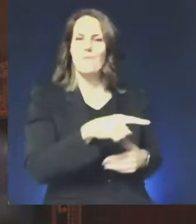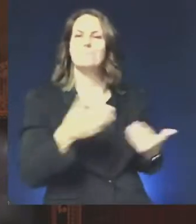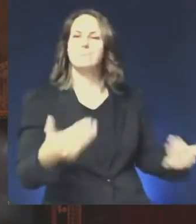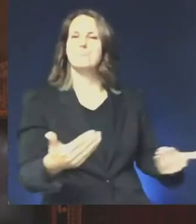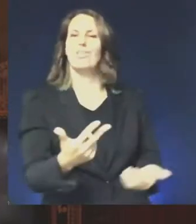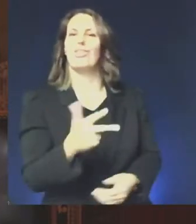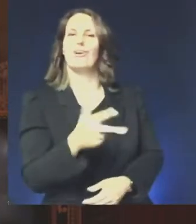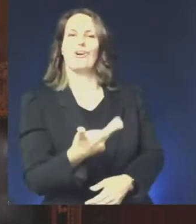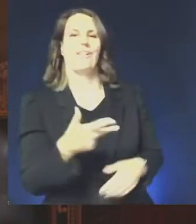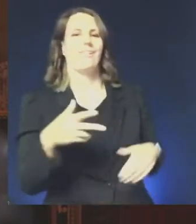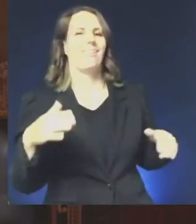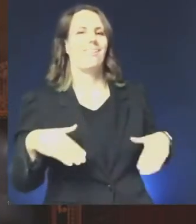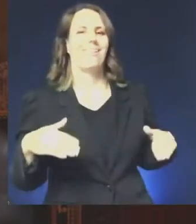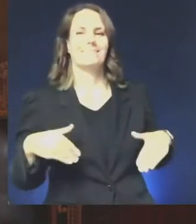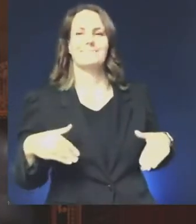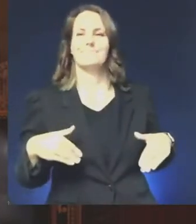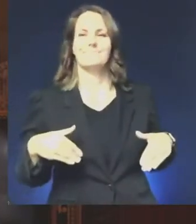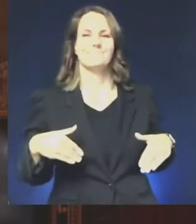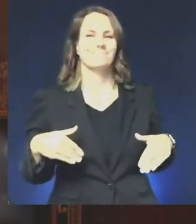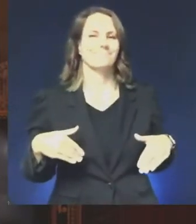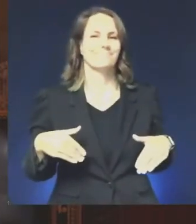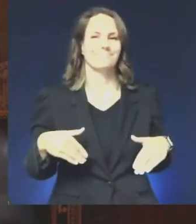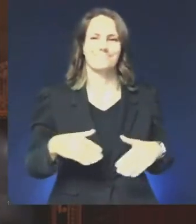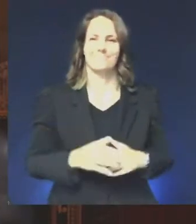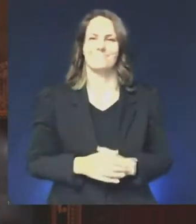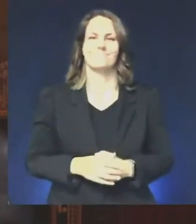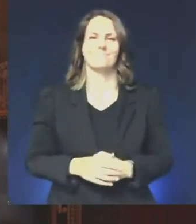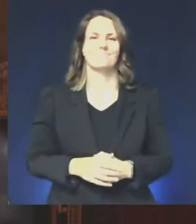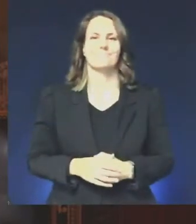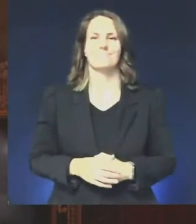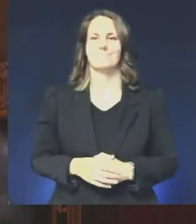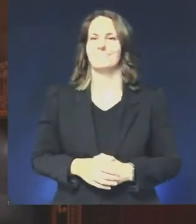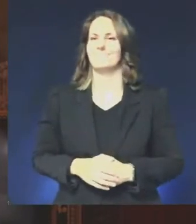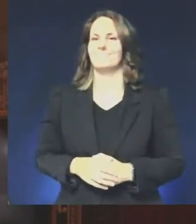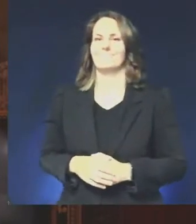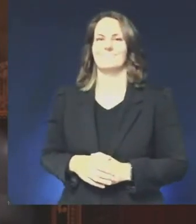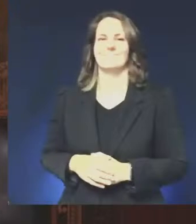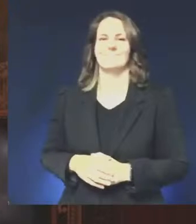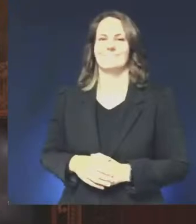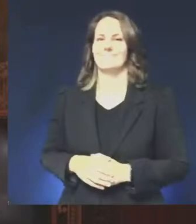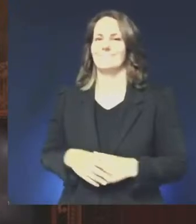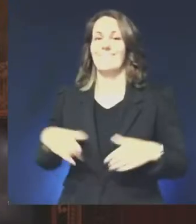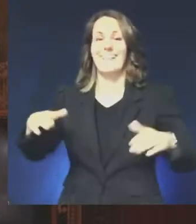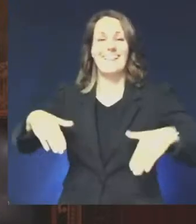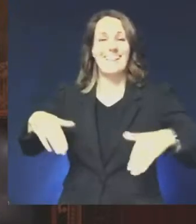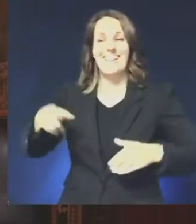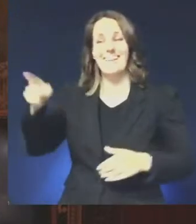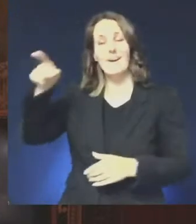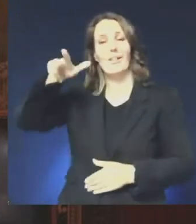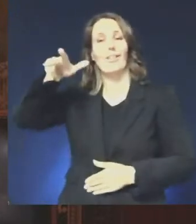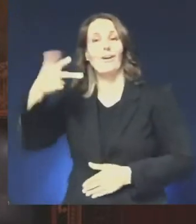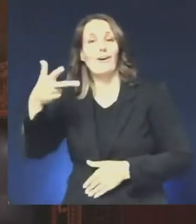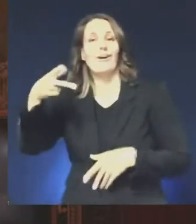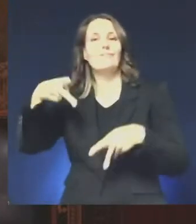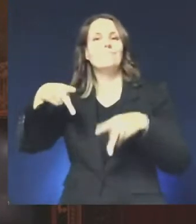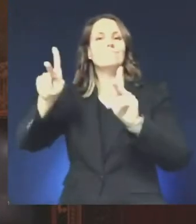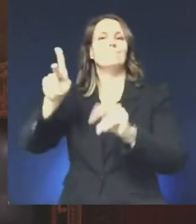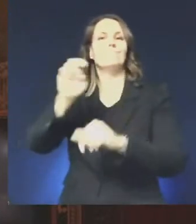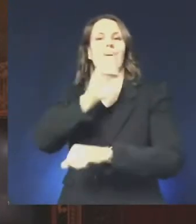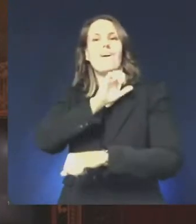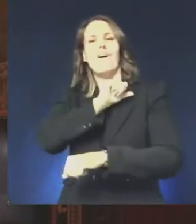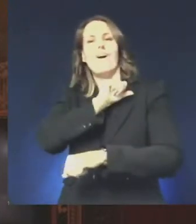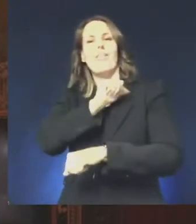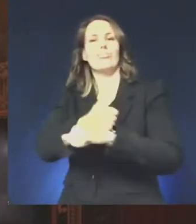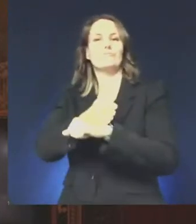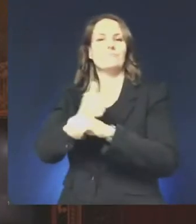vaccines was released with. So that may change in the future. Some people may have gone out and gotten a third dose on their